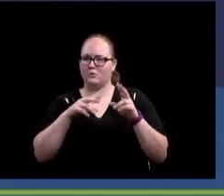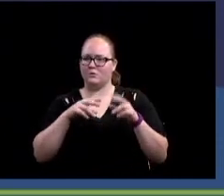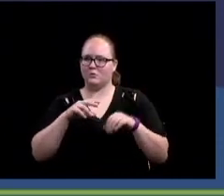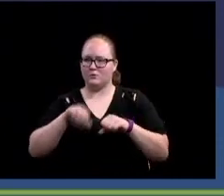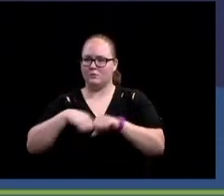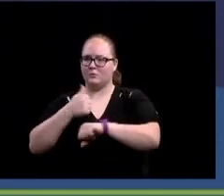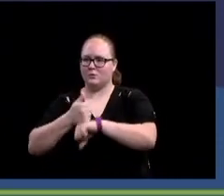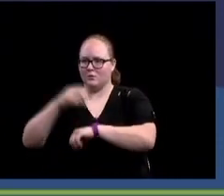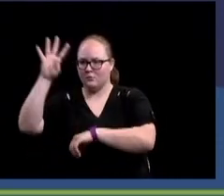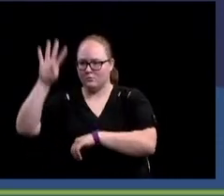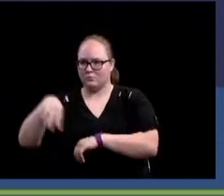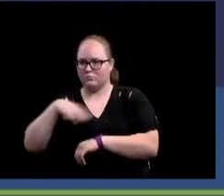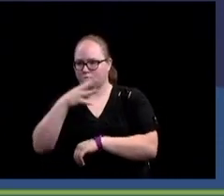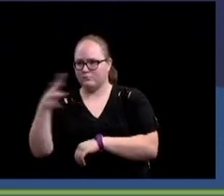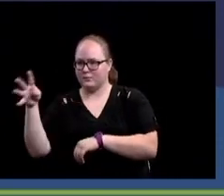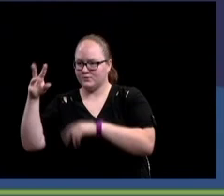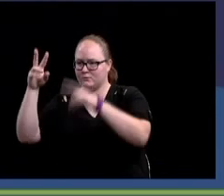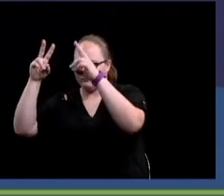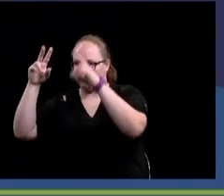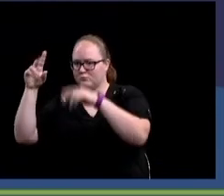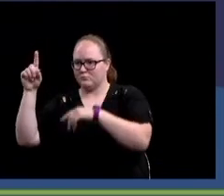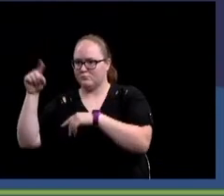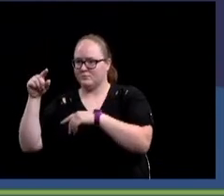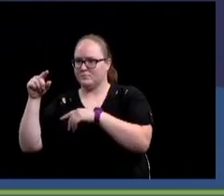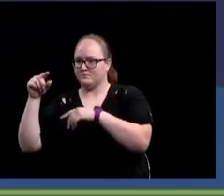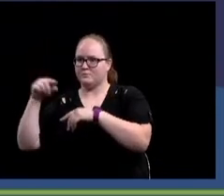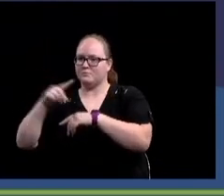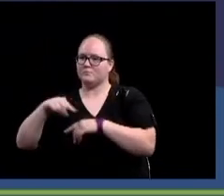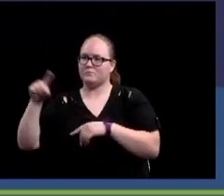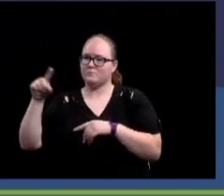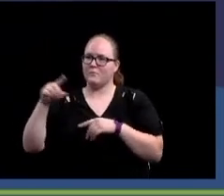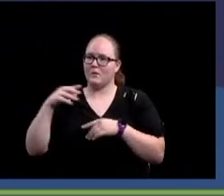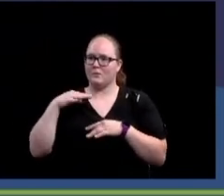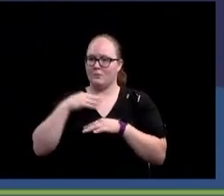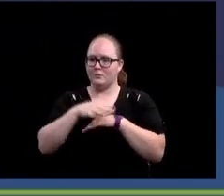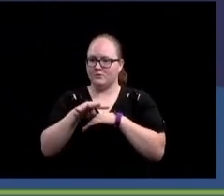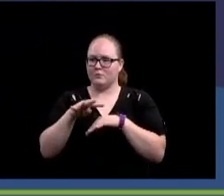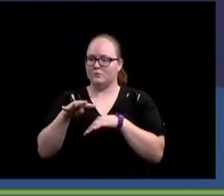be sent to each of you by email after this presentation.